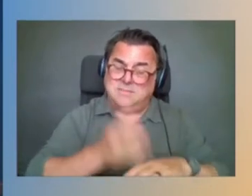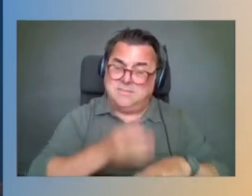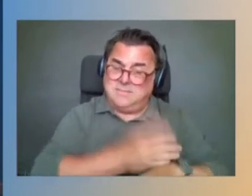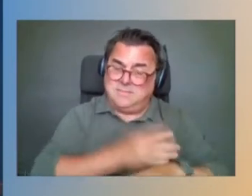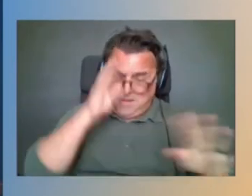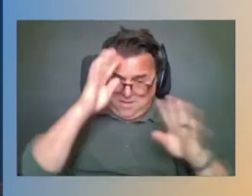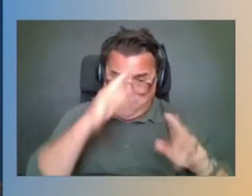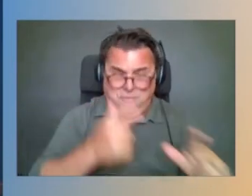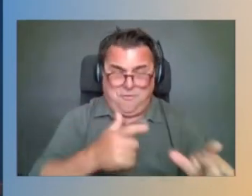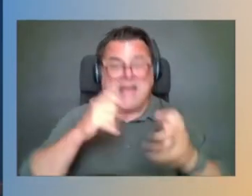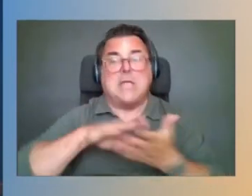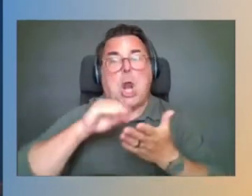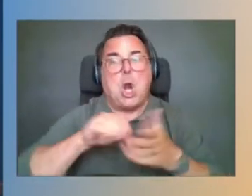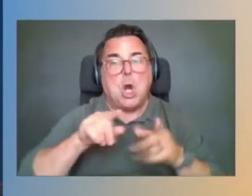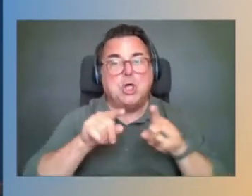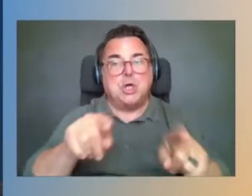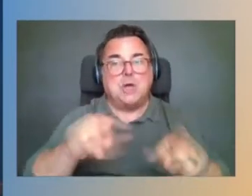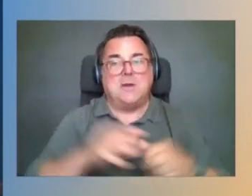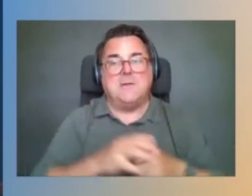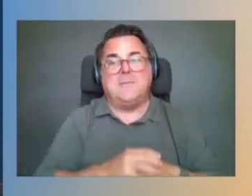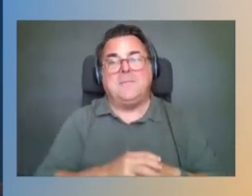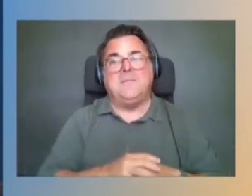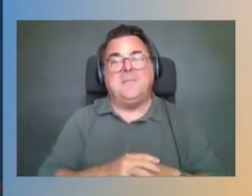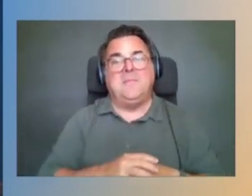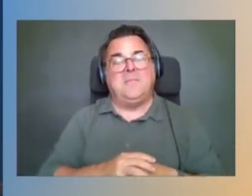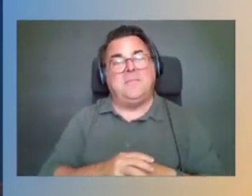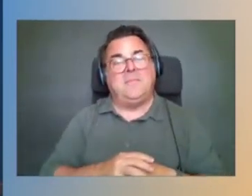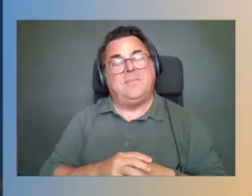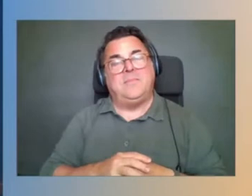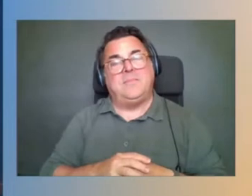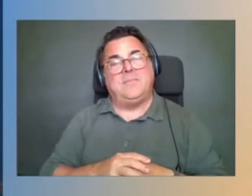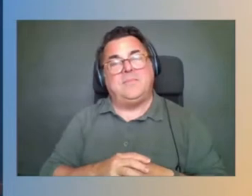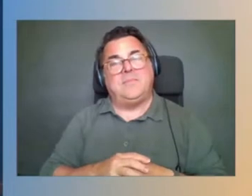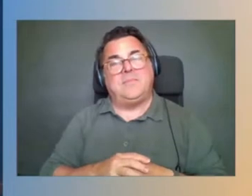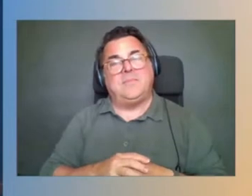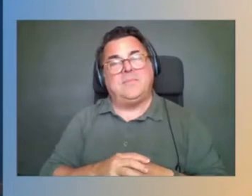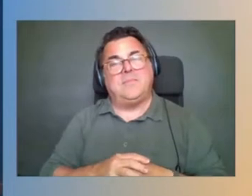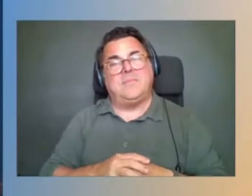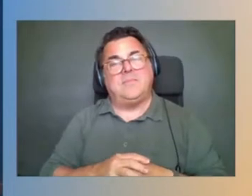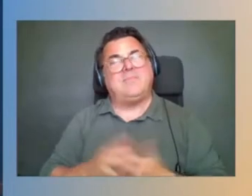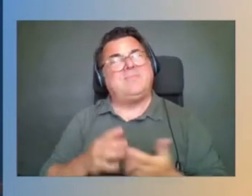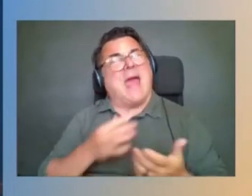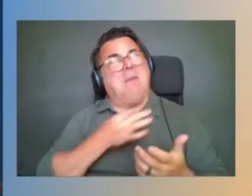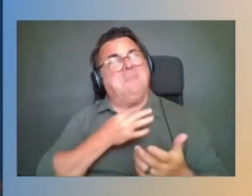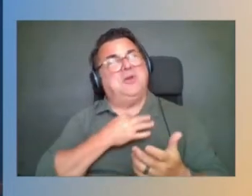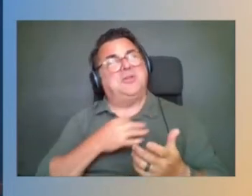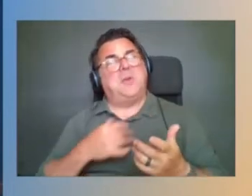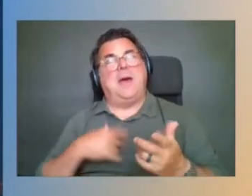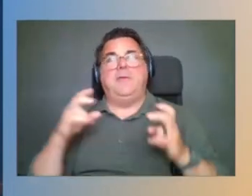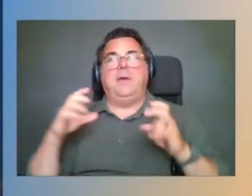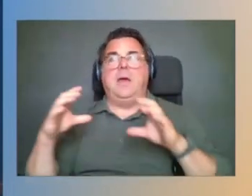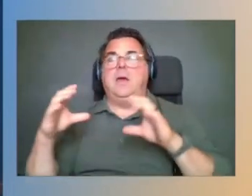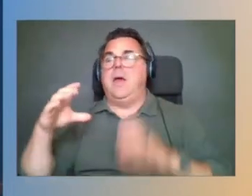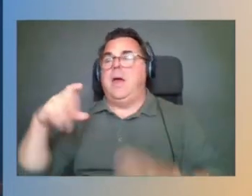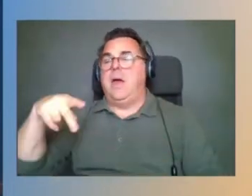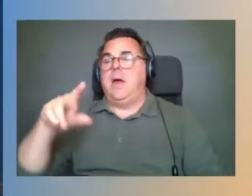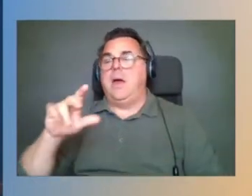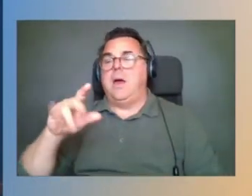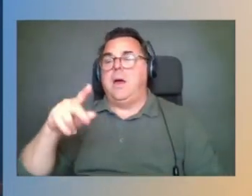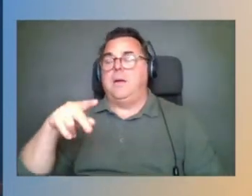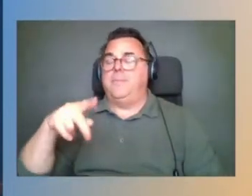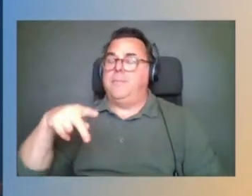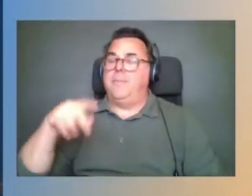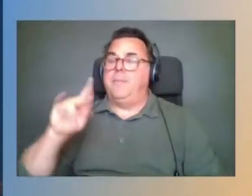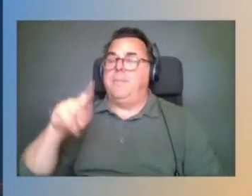Mm. Does this mean that we have effectively like a pipelined architecture where we've got several different things in various stages